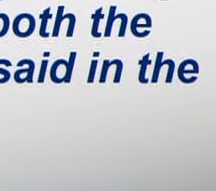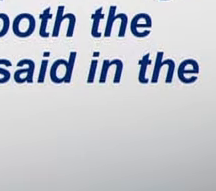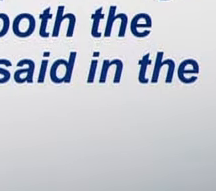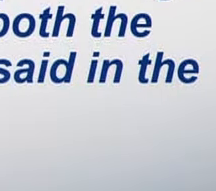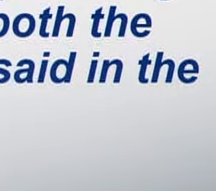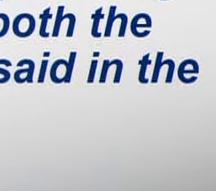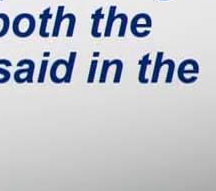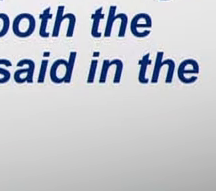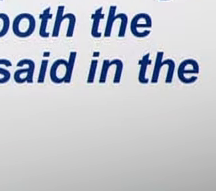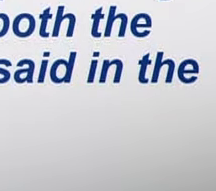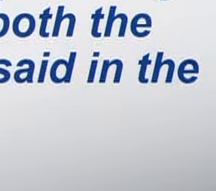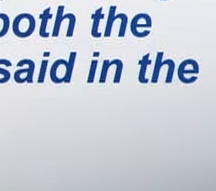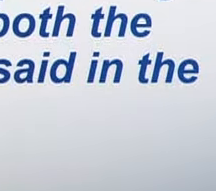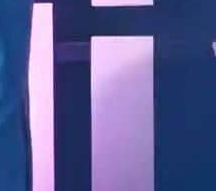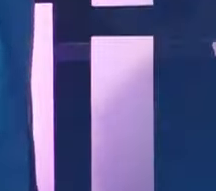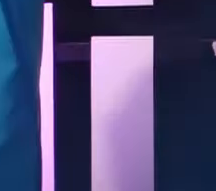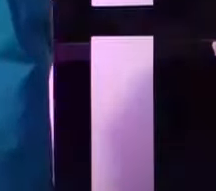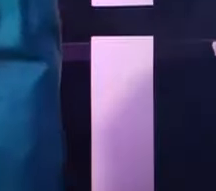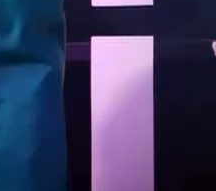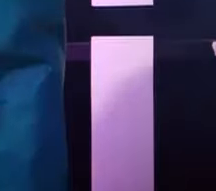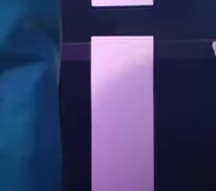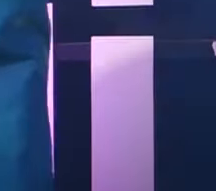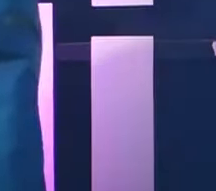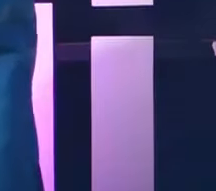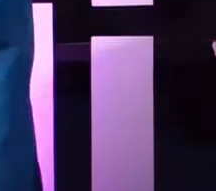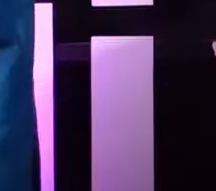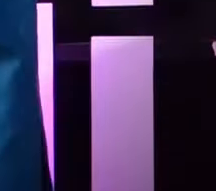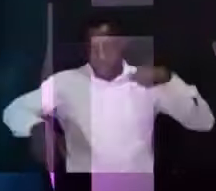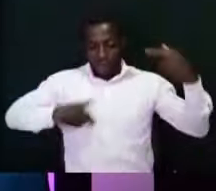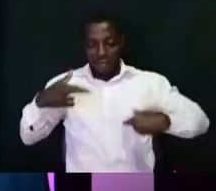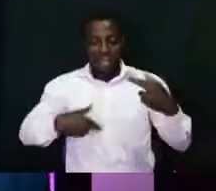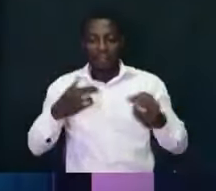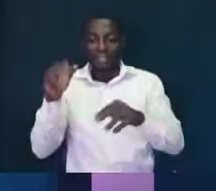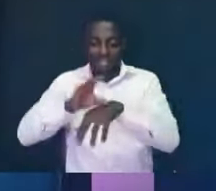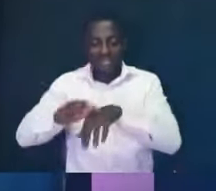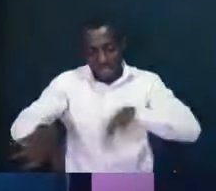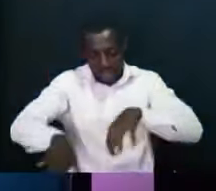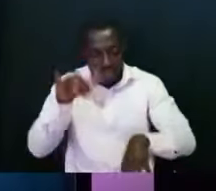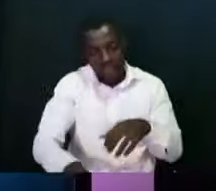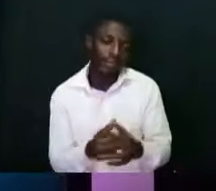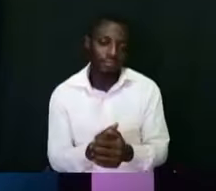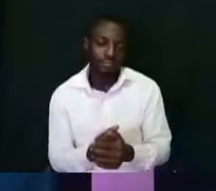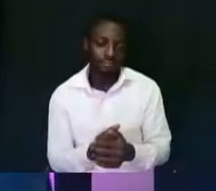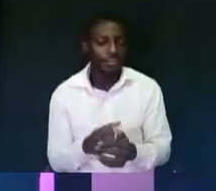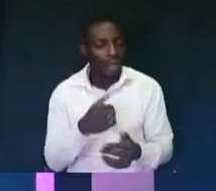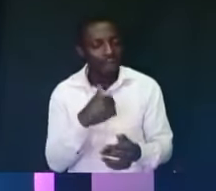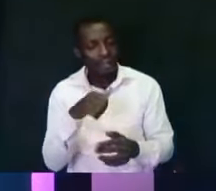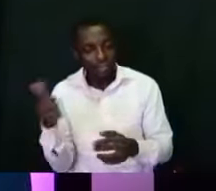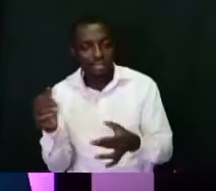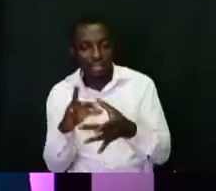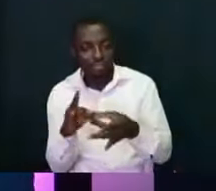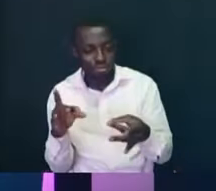bo. Their rock is not like our rock. Womo botan no onto say ye botan. There's another story. Asempo fro